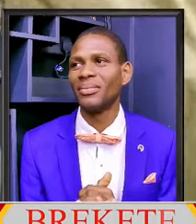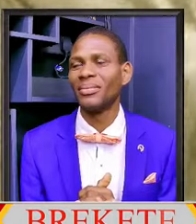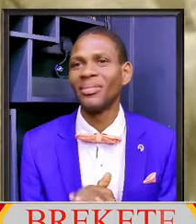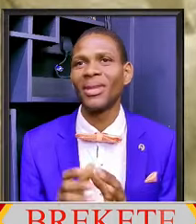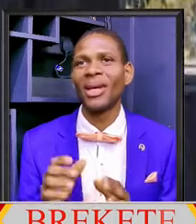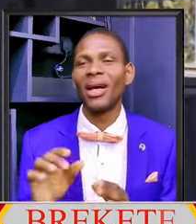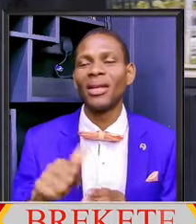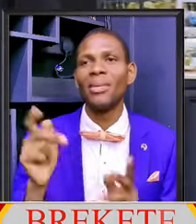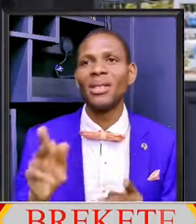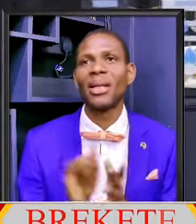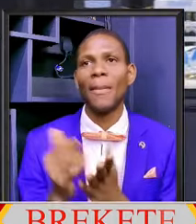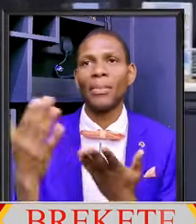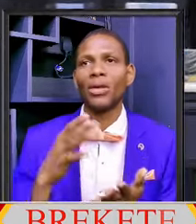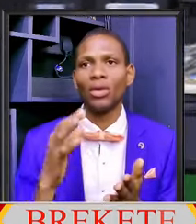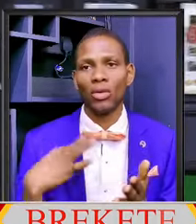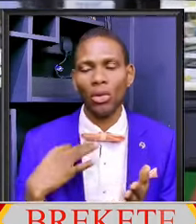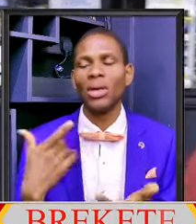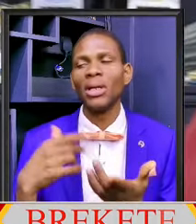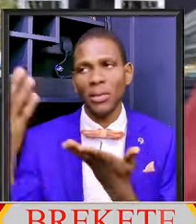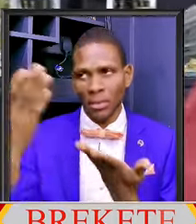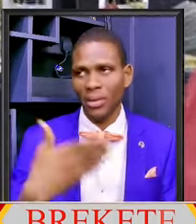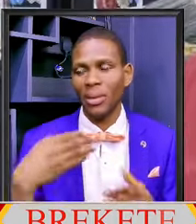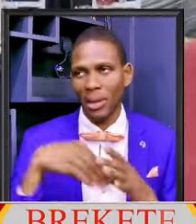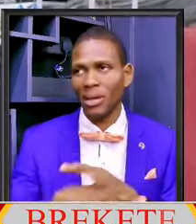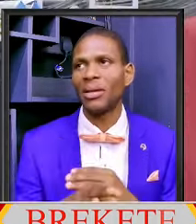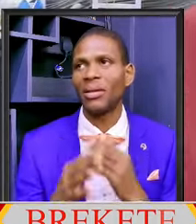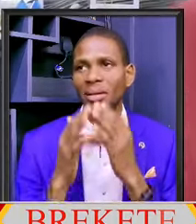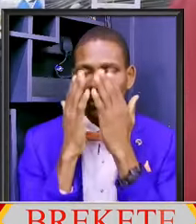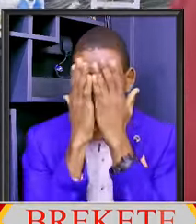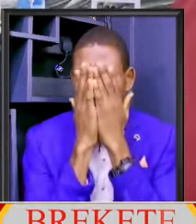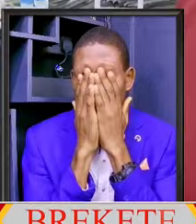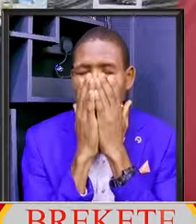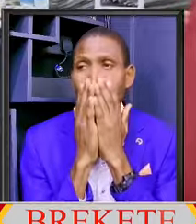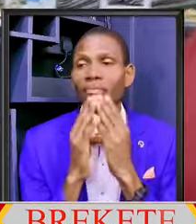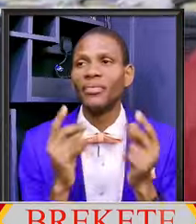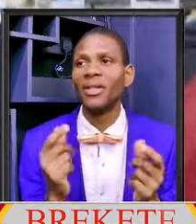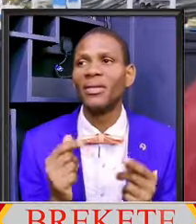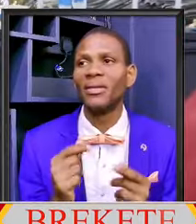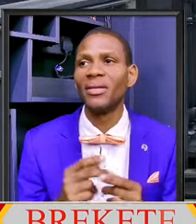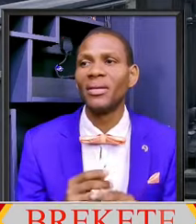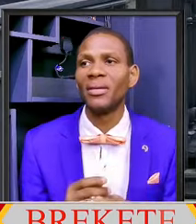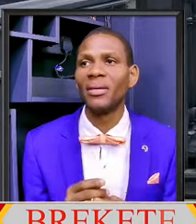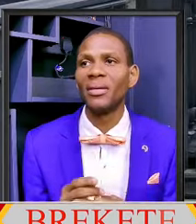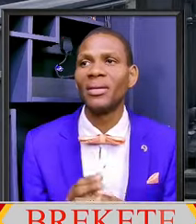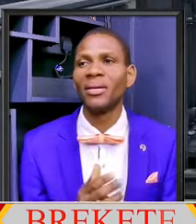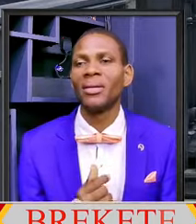Any other person will carry clothes, come, make you enter. Yeah? Oh, yeah, yeah, yeah, Zobamaza.